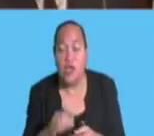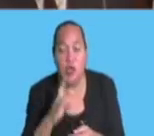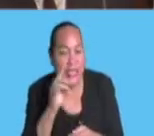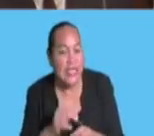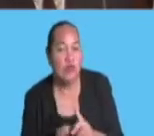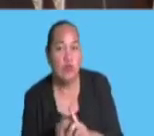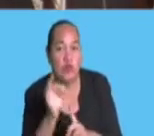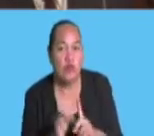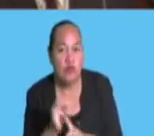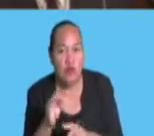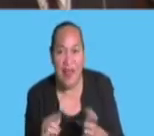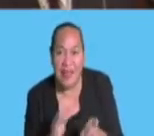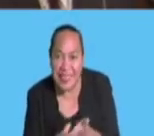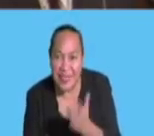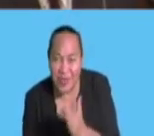sanitation.